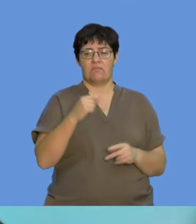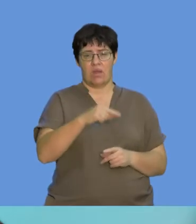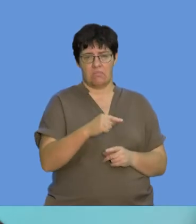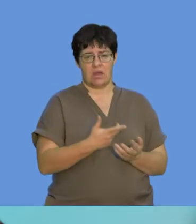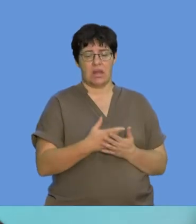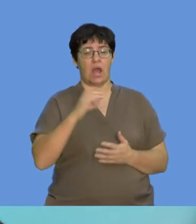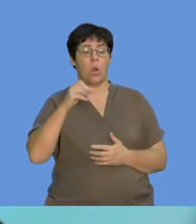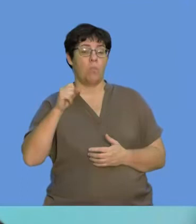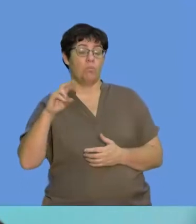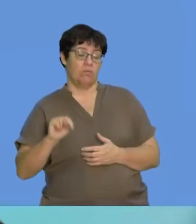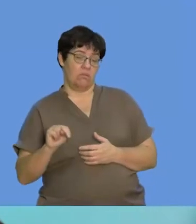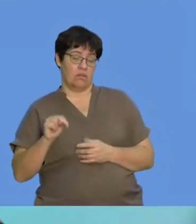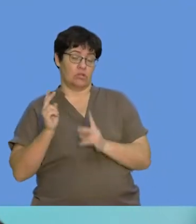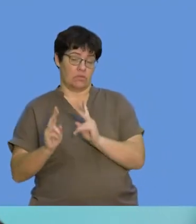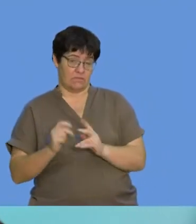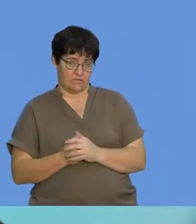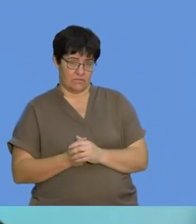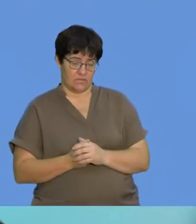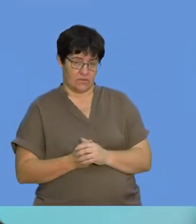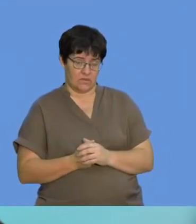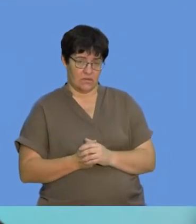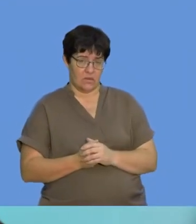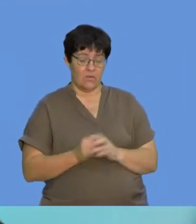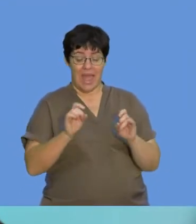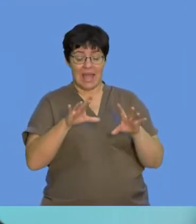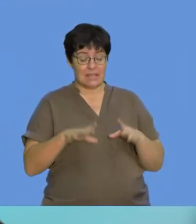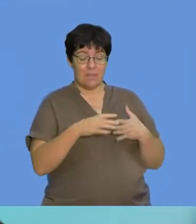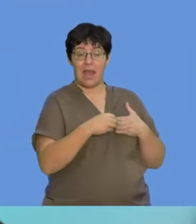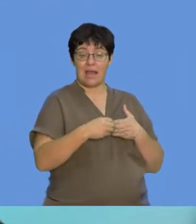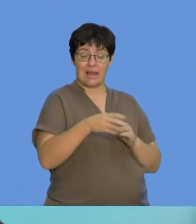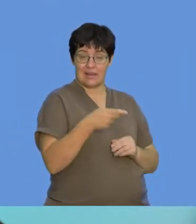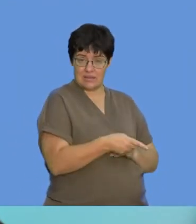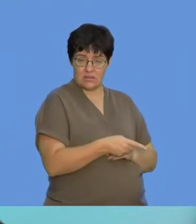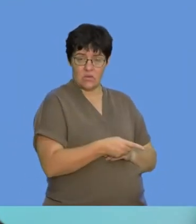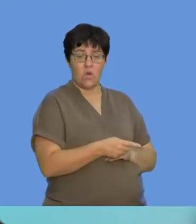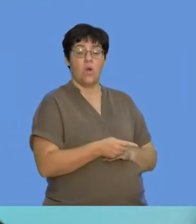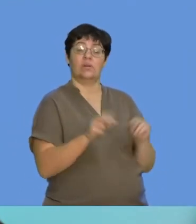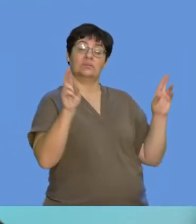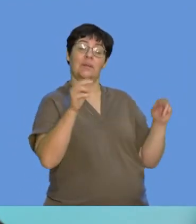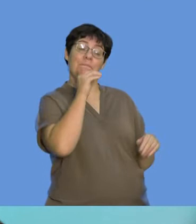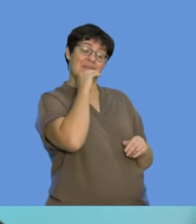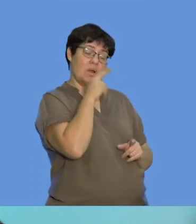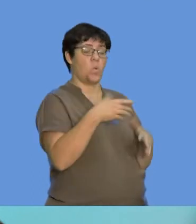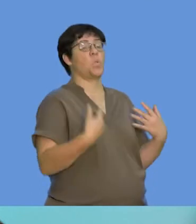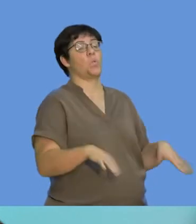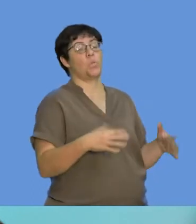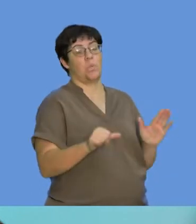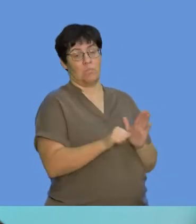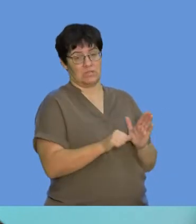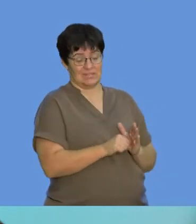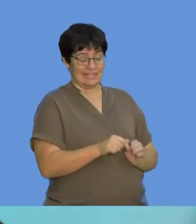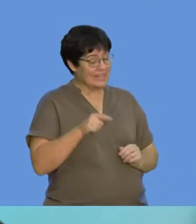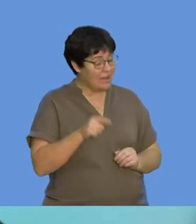your examination guideline, it simply spells it out that definitions are very, very important. This is one of the